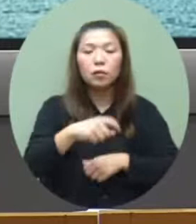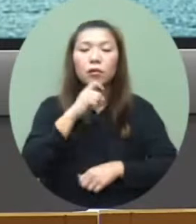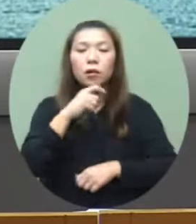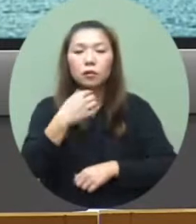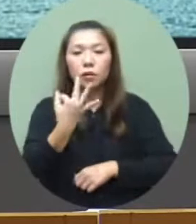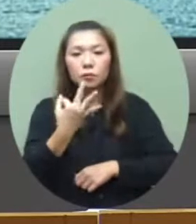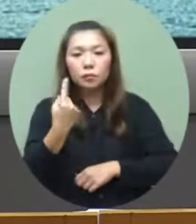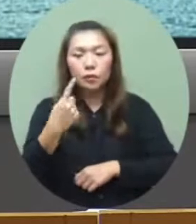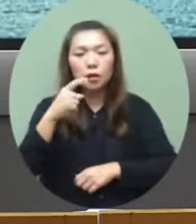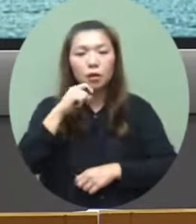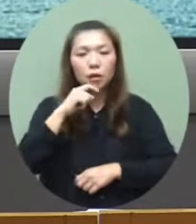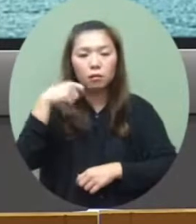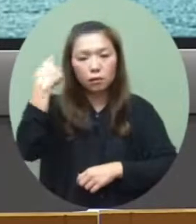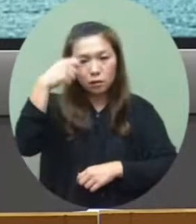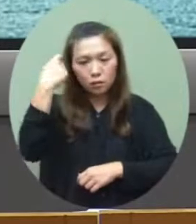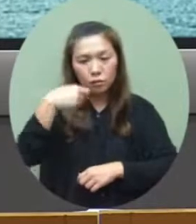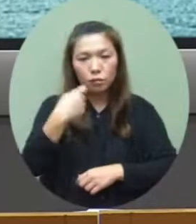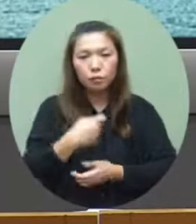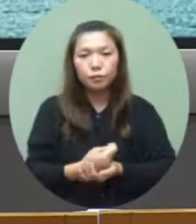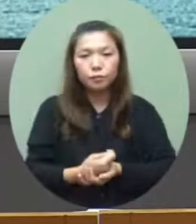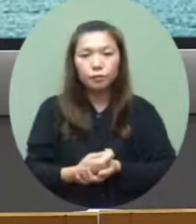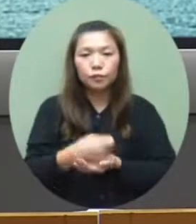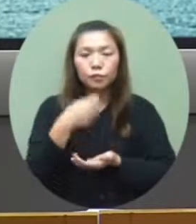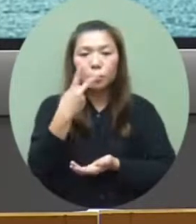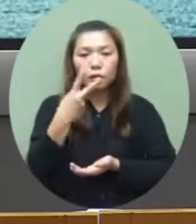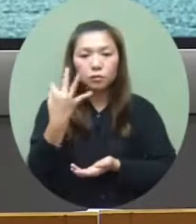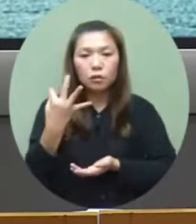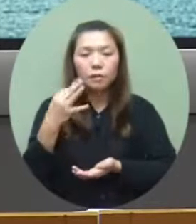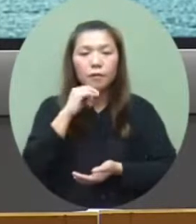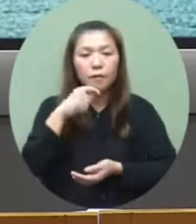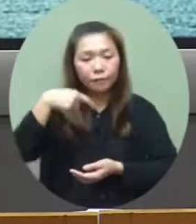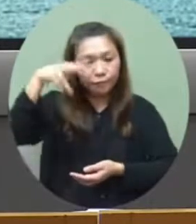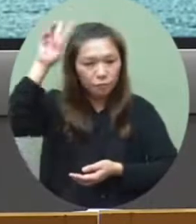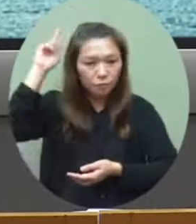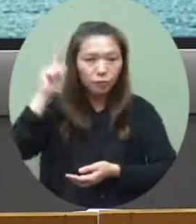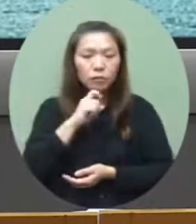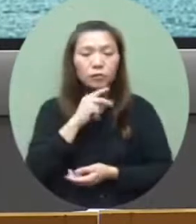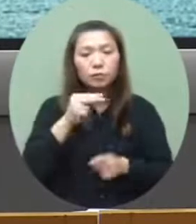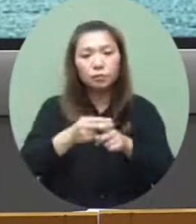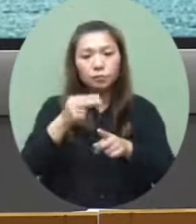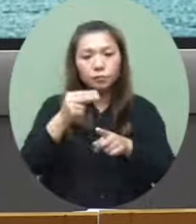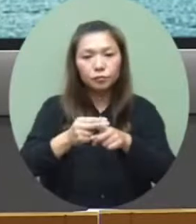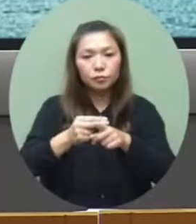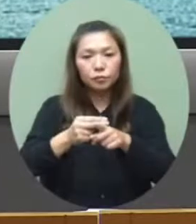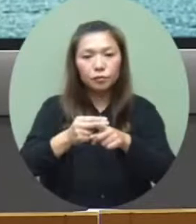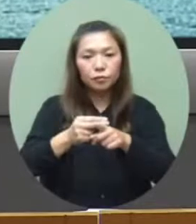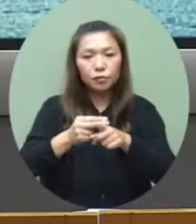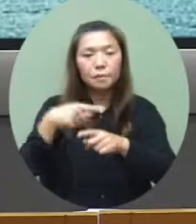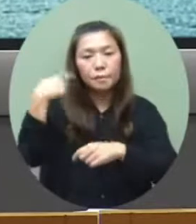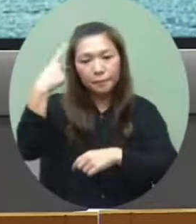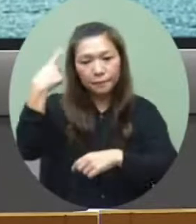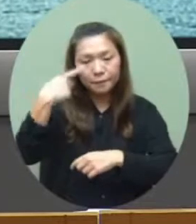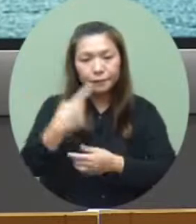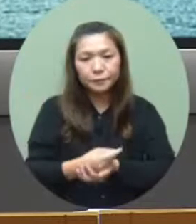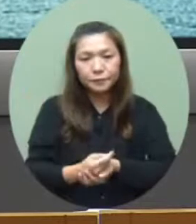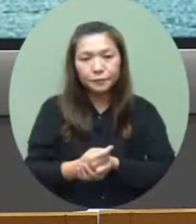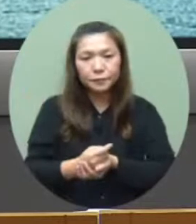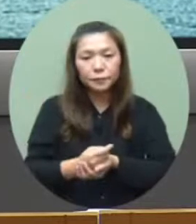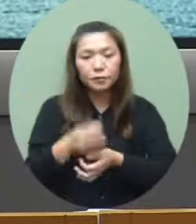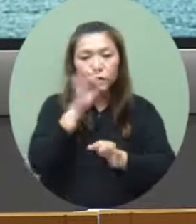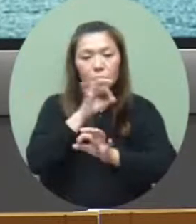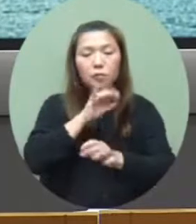from UK, 31 from India, 23 from the Philippines, 17 from the